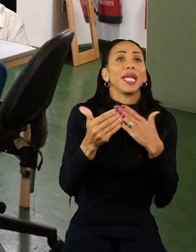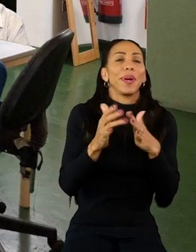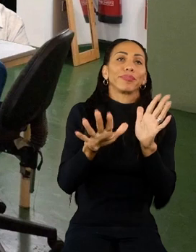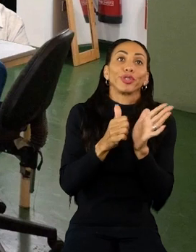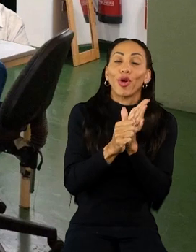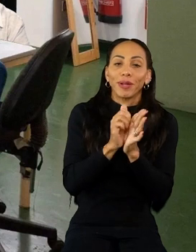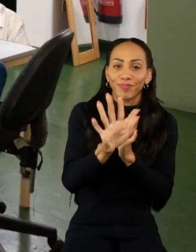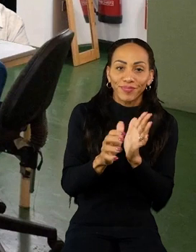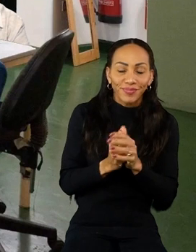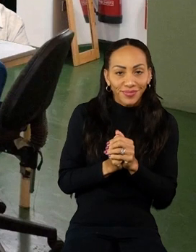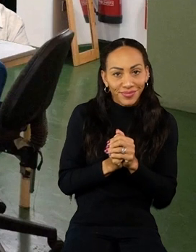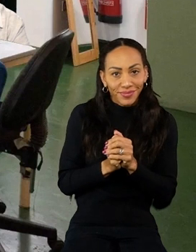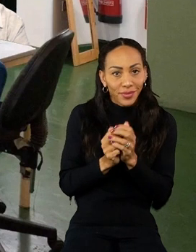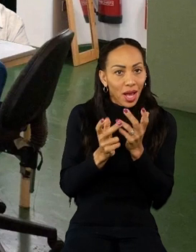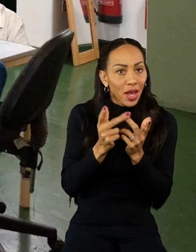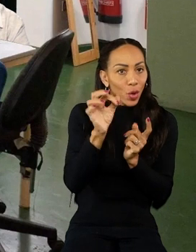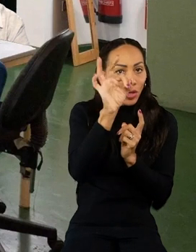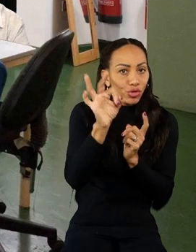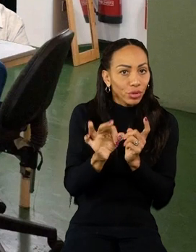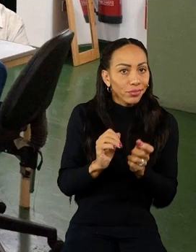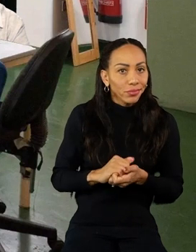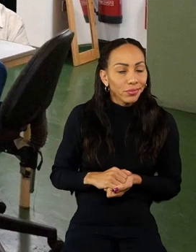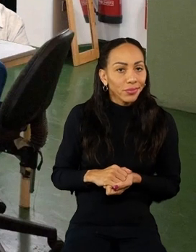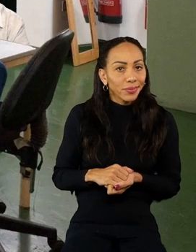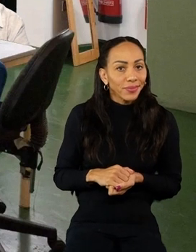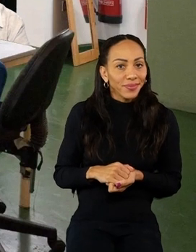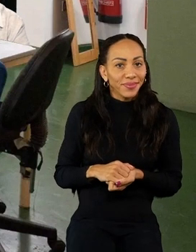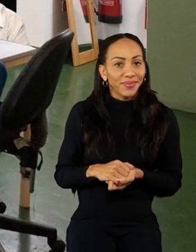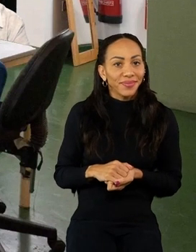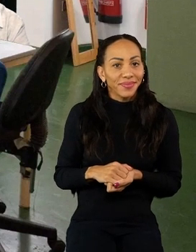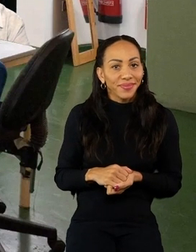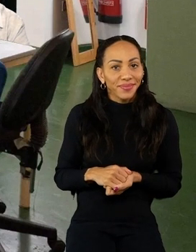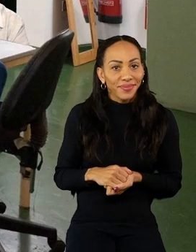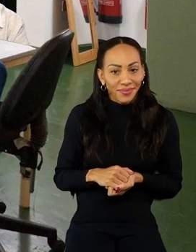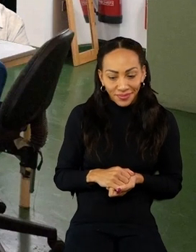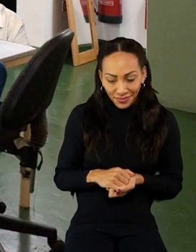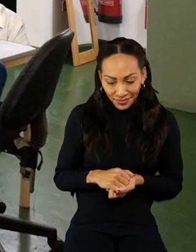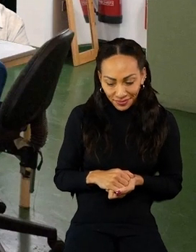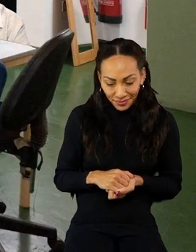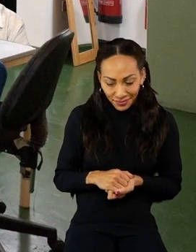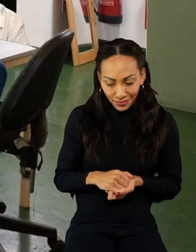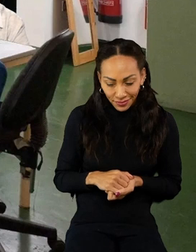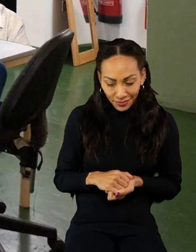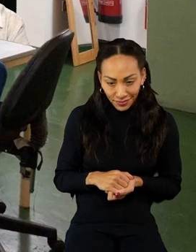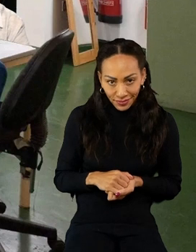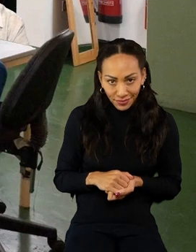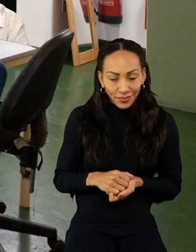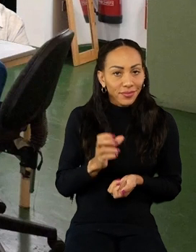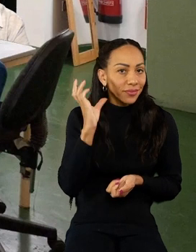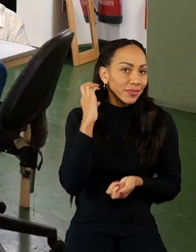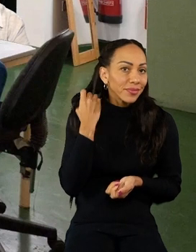prep that could be done with Zoom here, so don't think this is a limitation. Anyway, sorry. Do you want to? Is there another